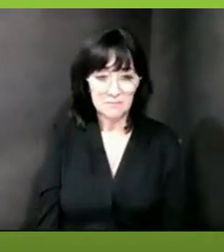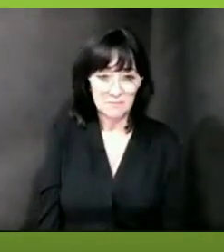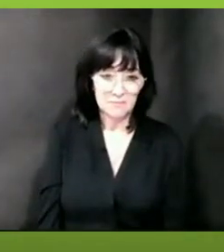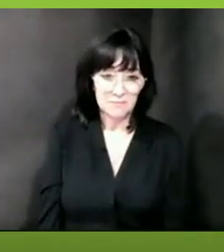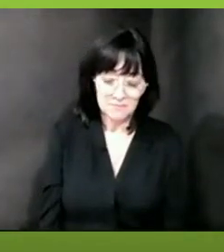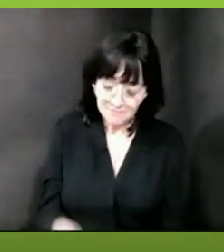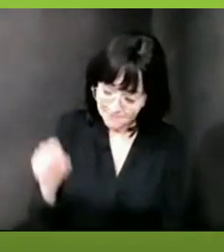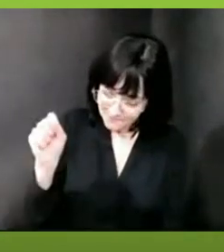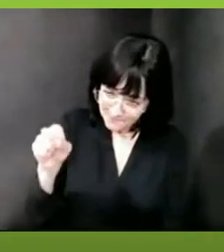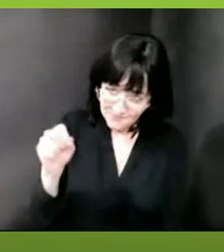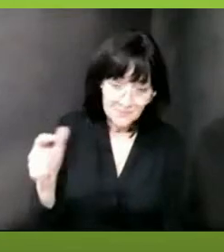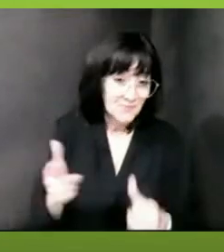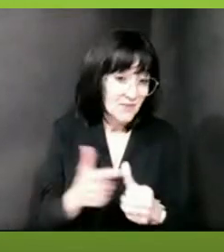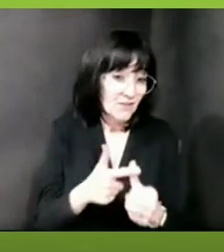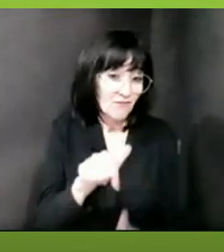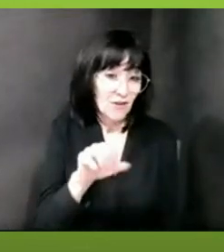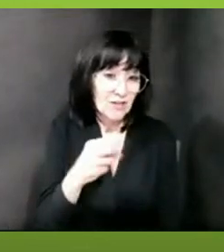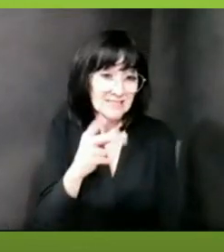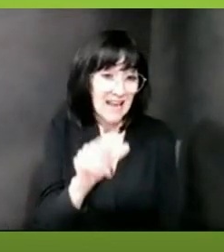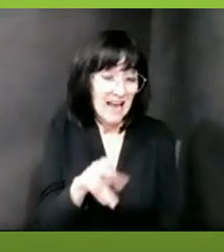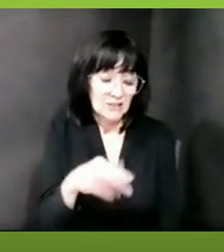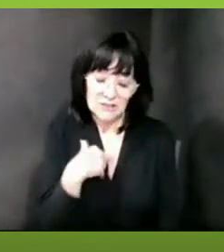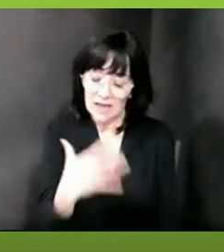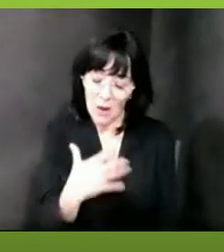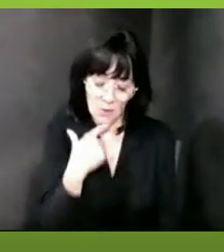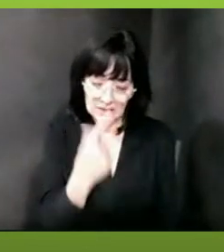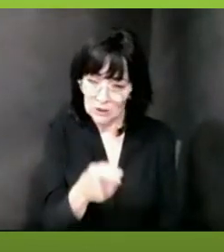I want to say, Ashlyn, you are amazing.